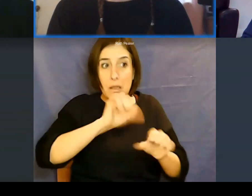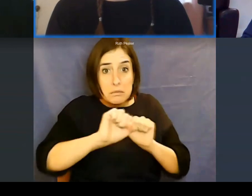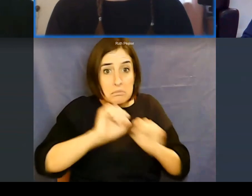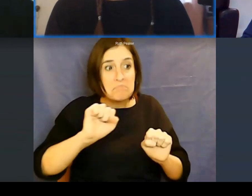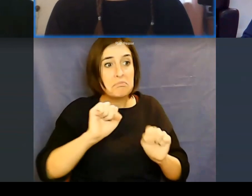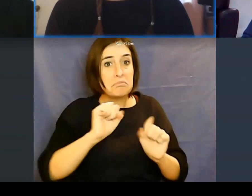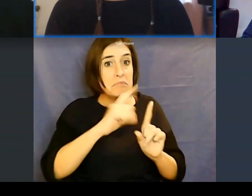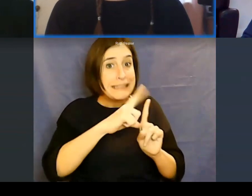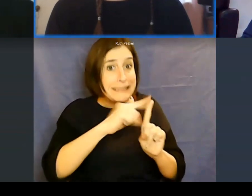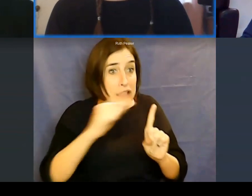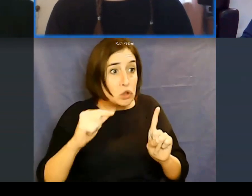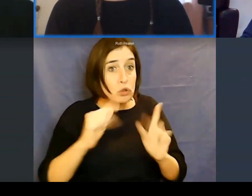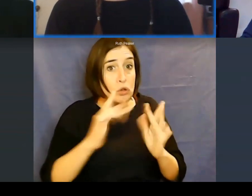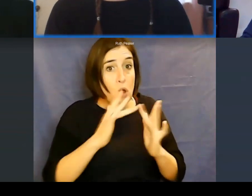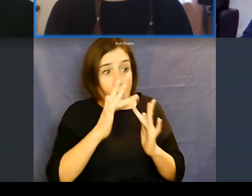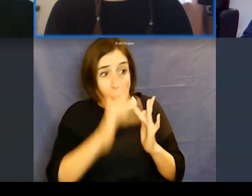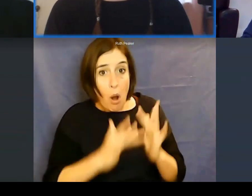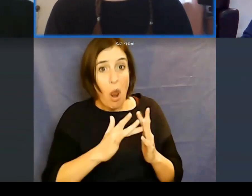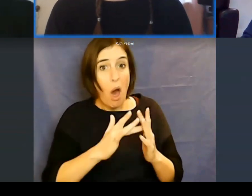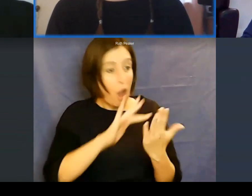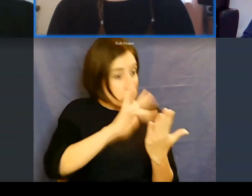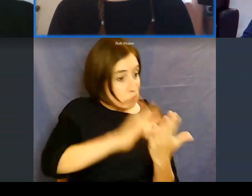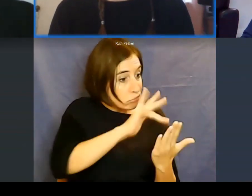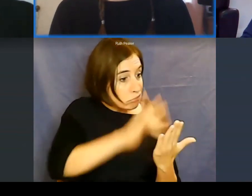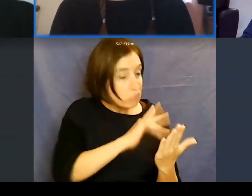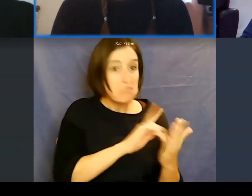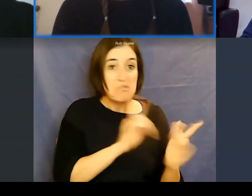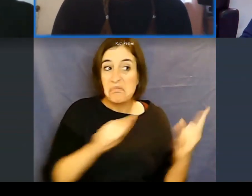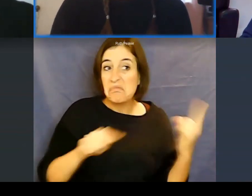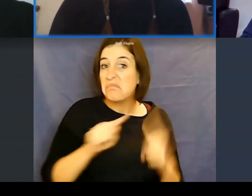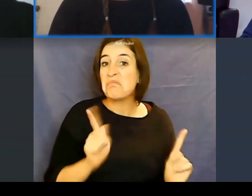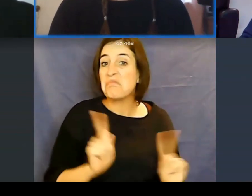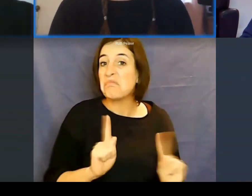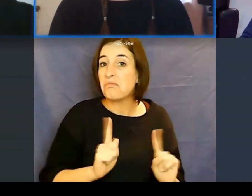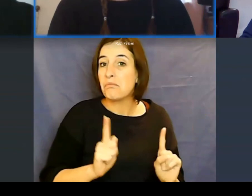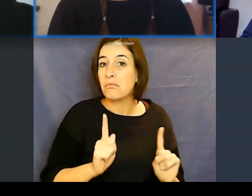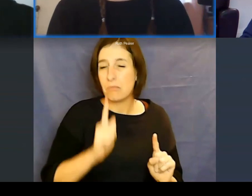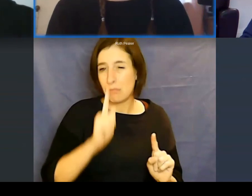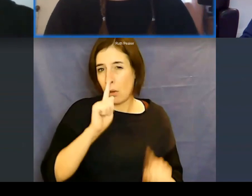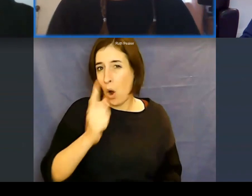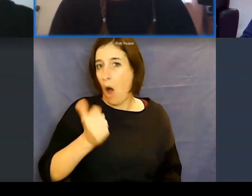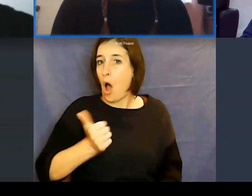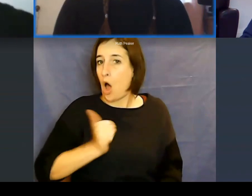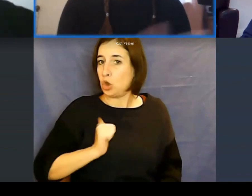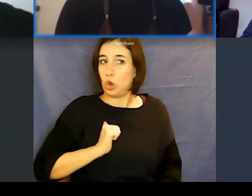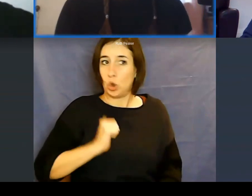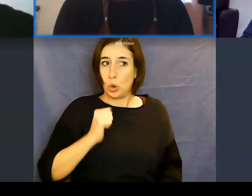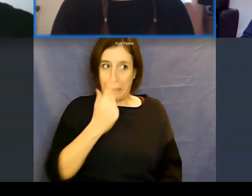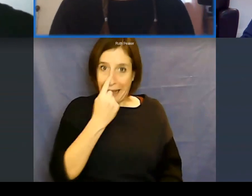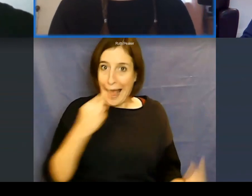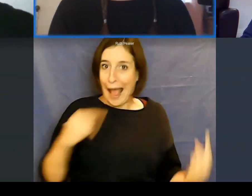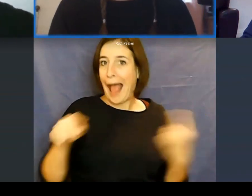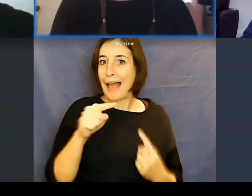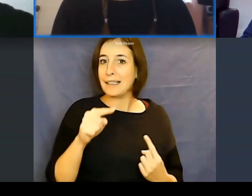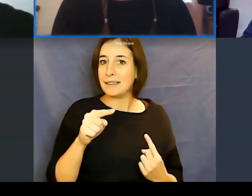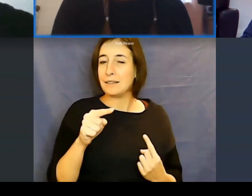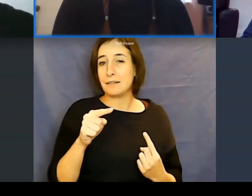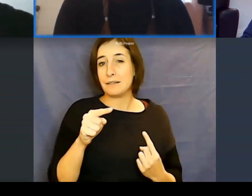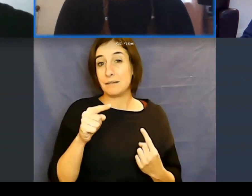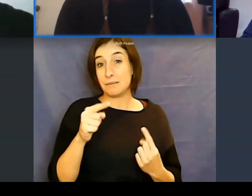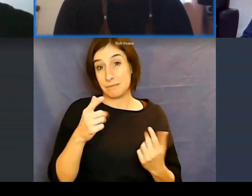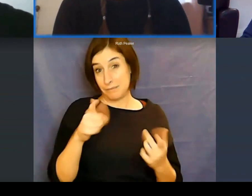connection, because obviously we can't always presume that people are going to be able to, even for this event now, that they're going to be